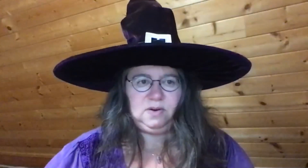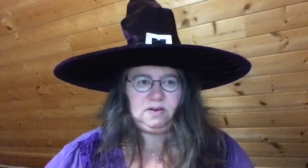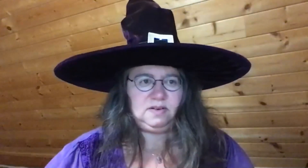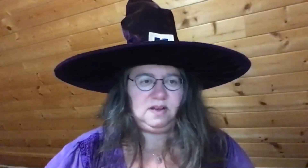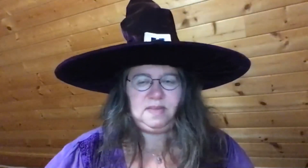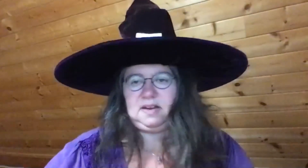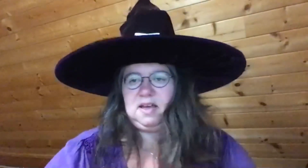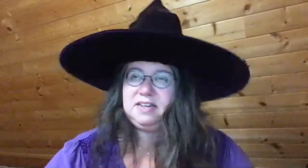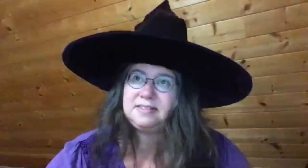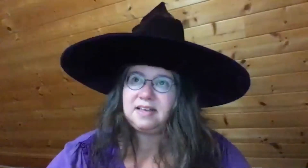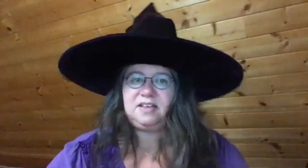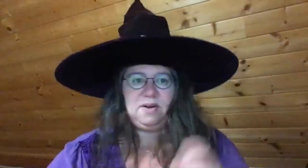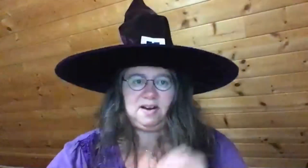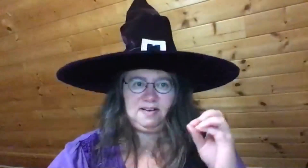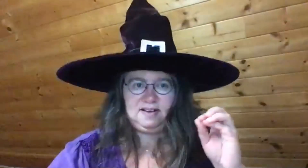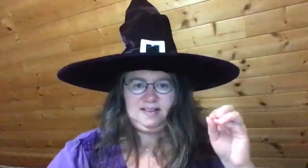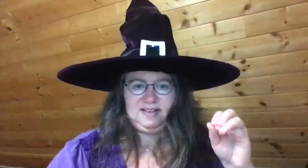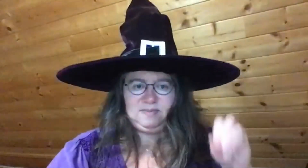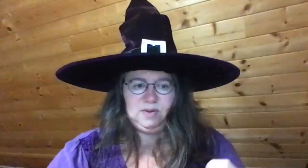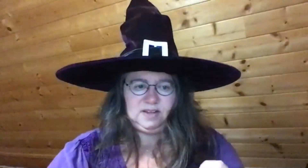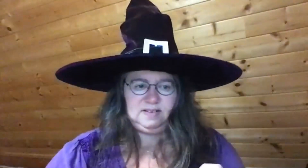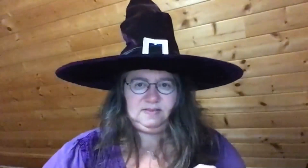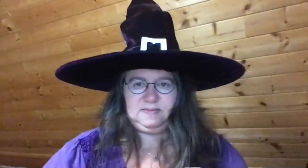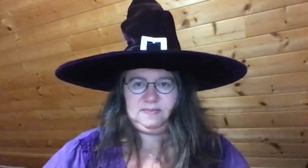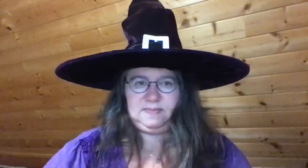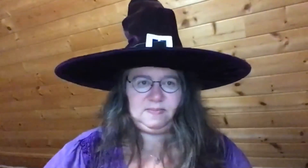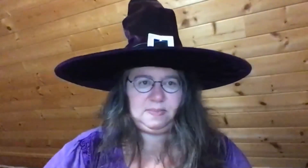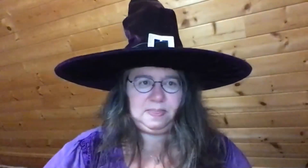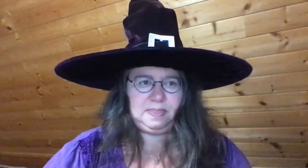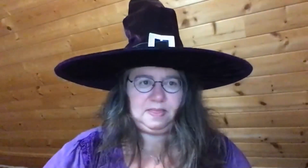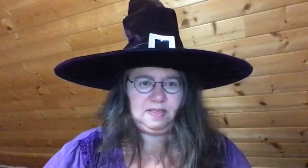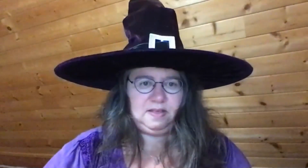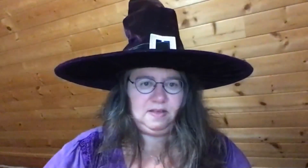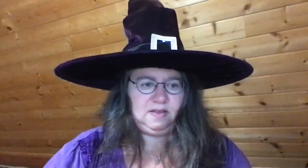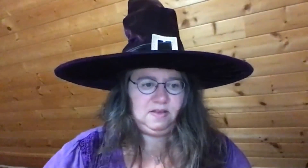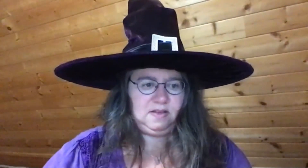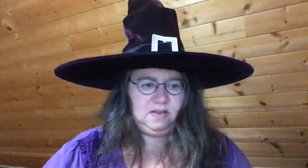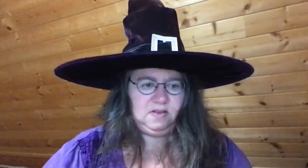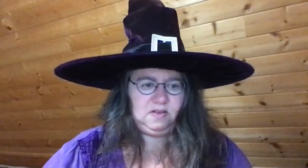Anissa, you are muted.